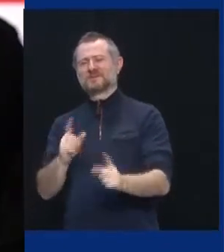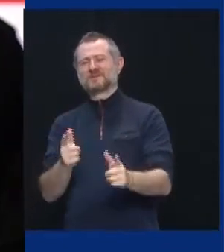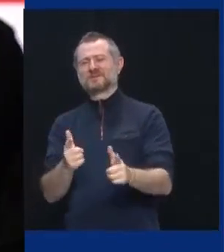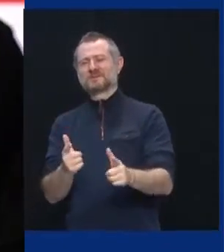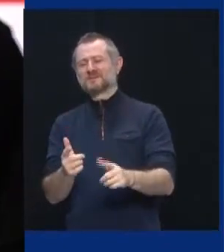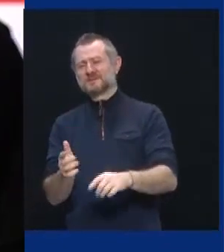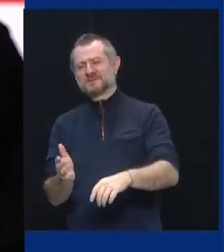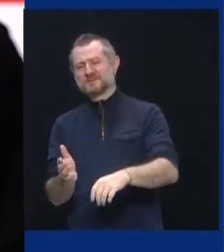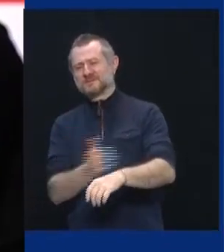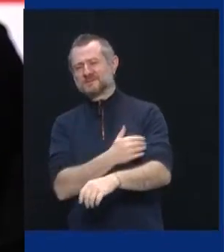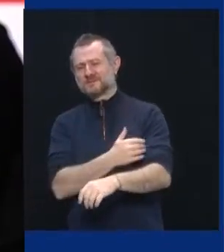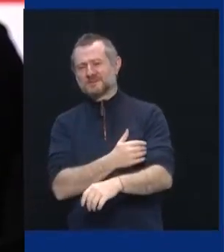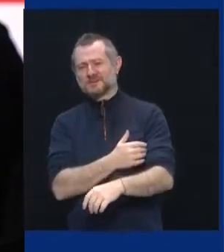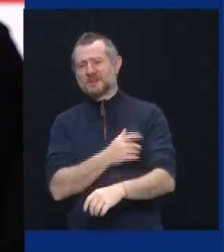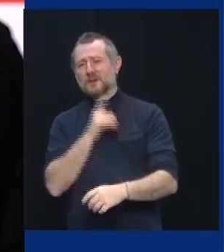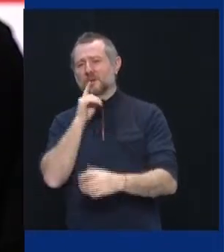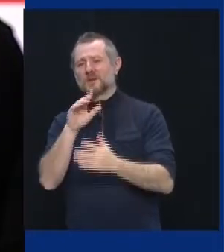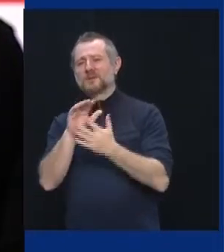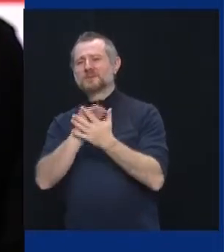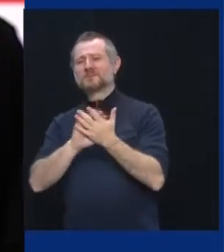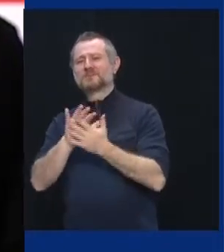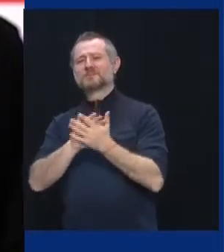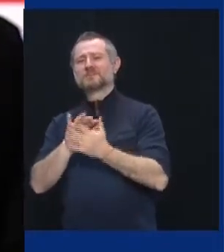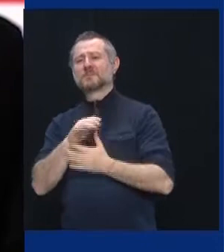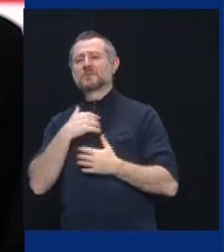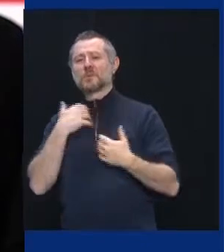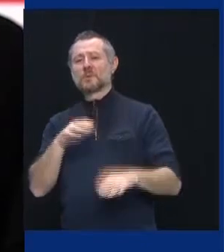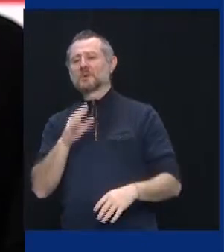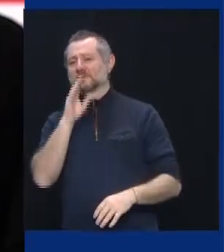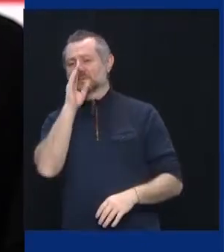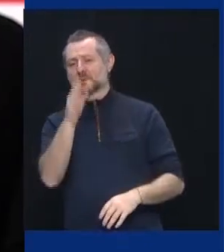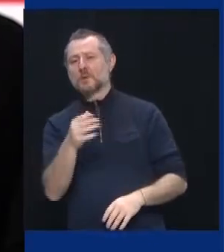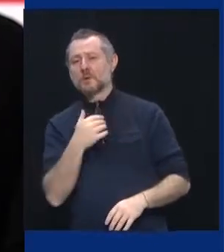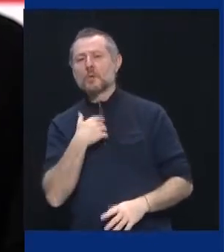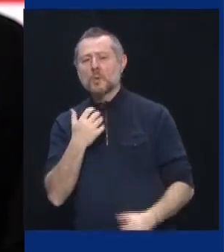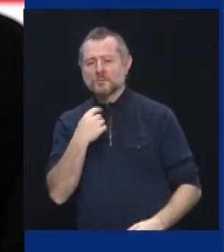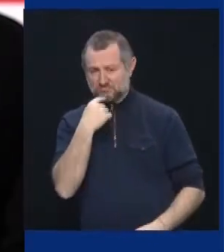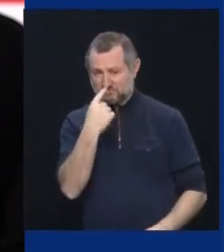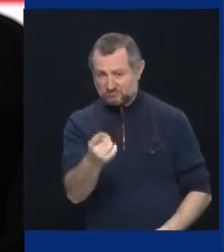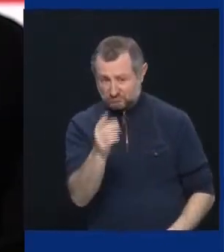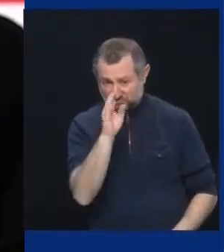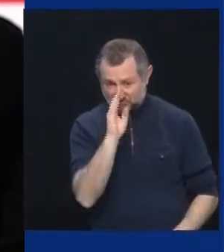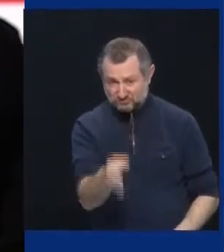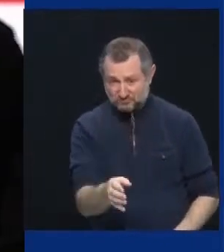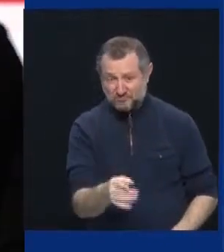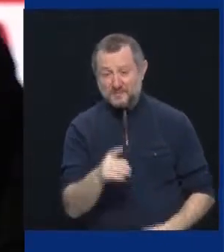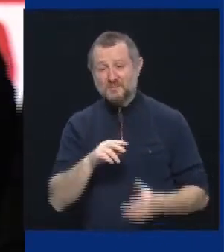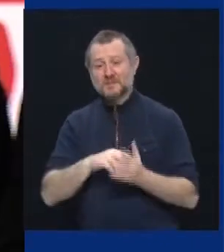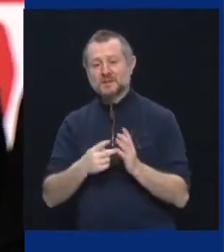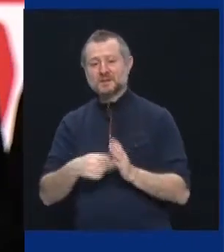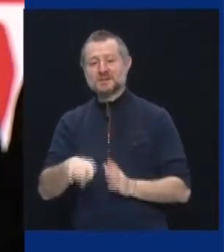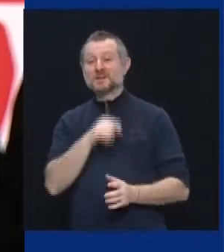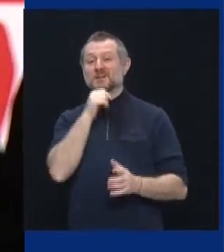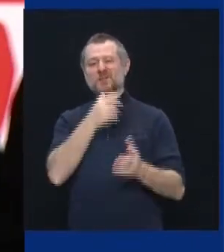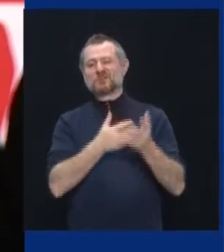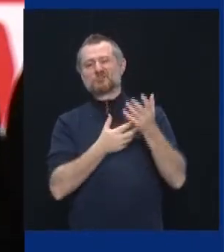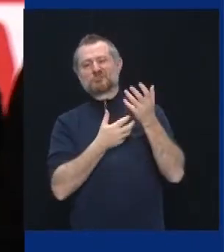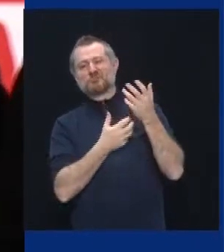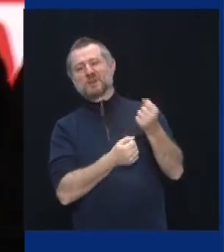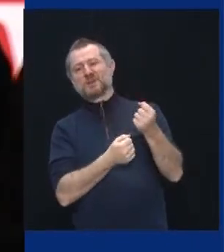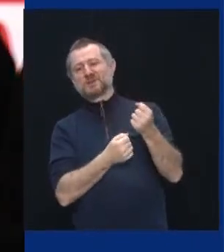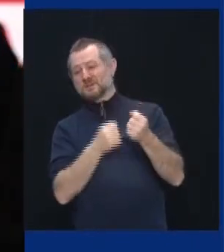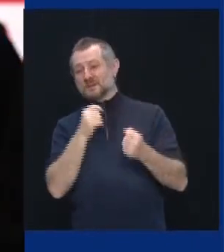don't want to call it what it is. It's not hesitancy. It's trust. The black community is saying, I don't